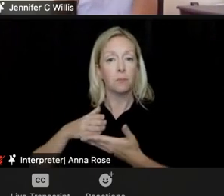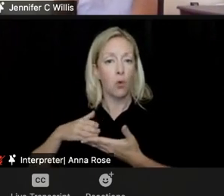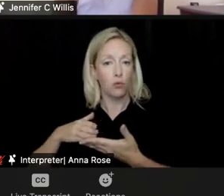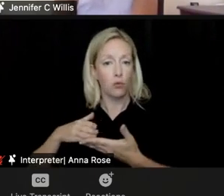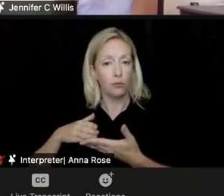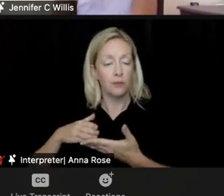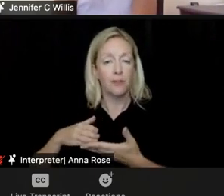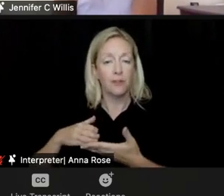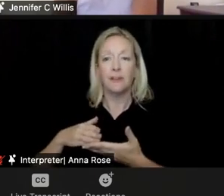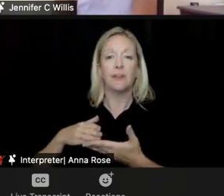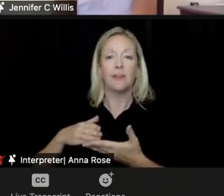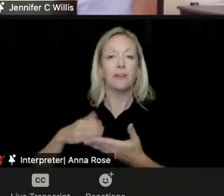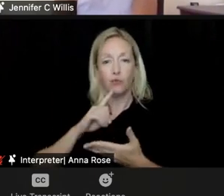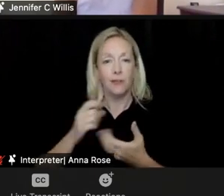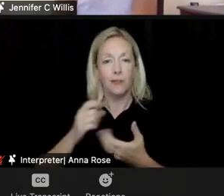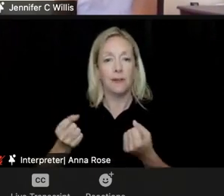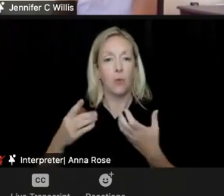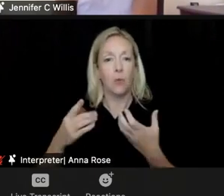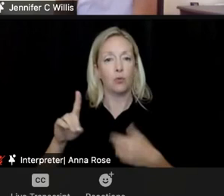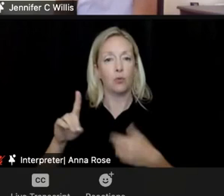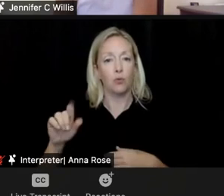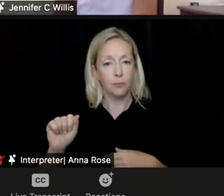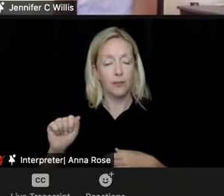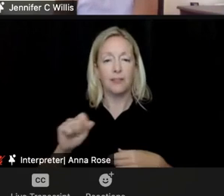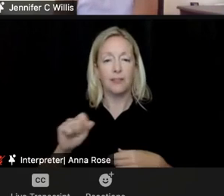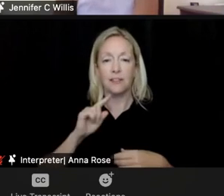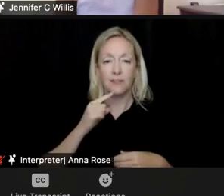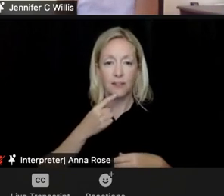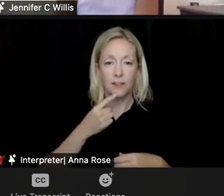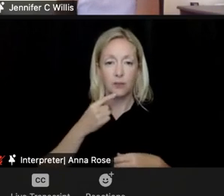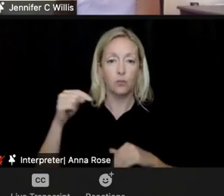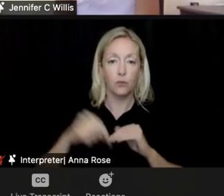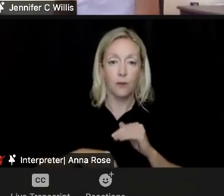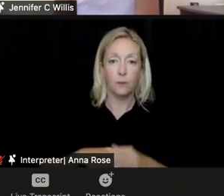student with multiple severe to profound syndromes?